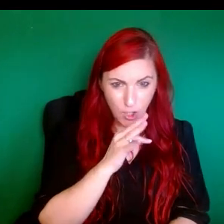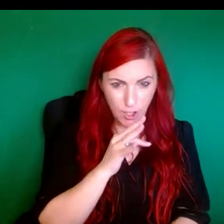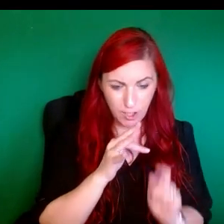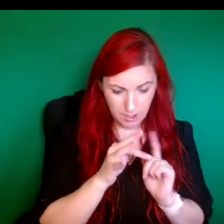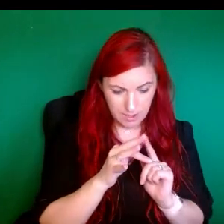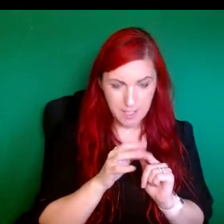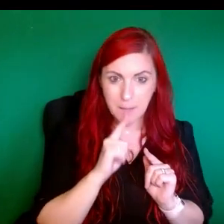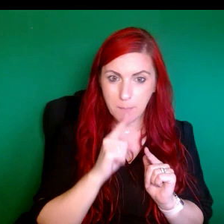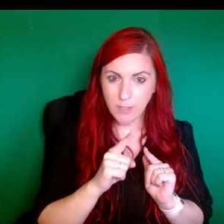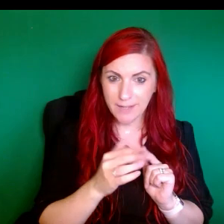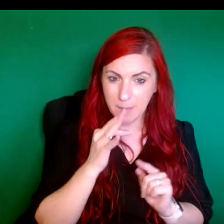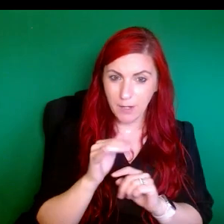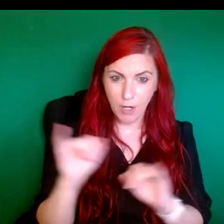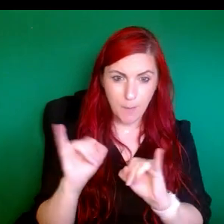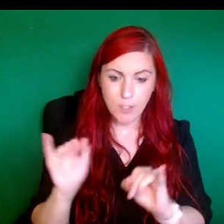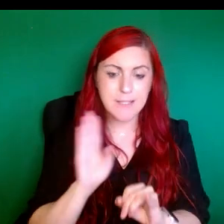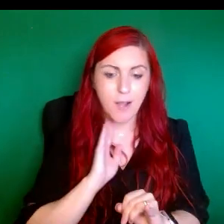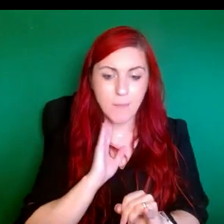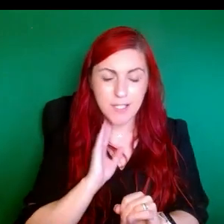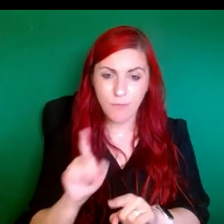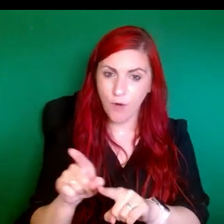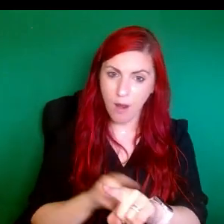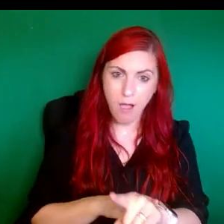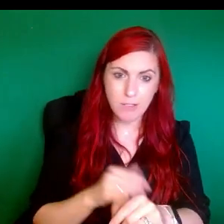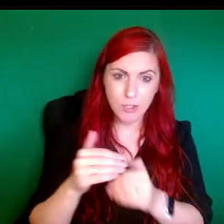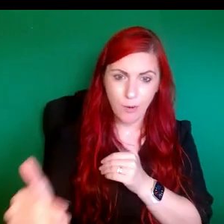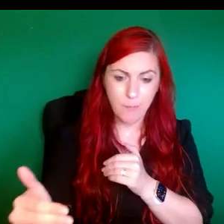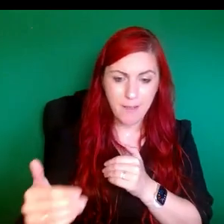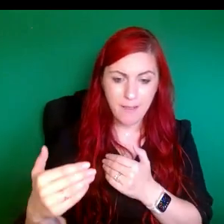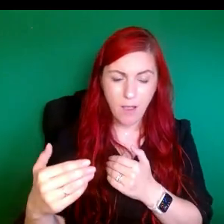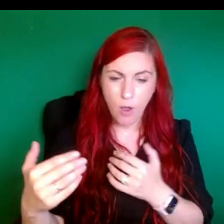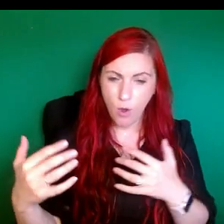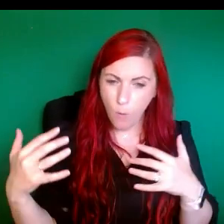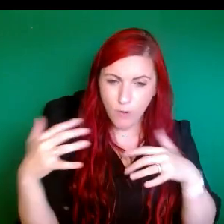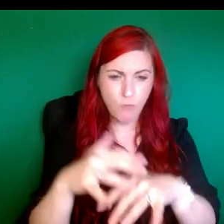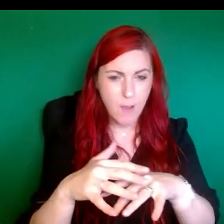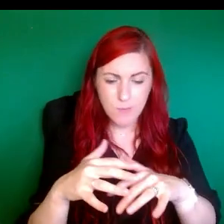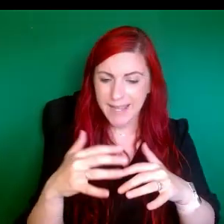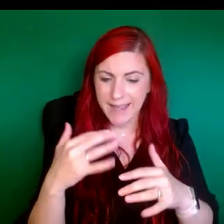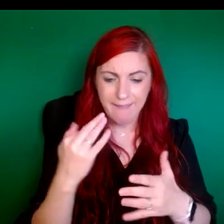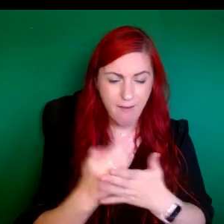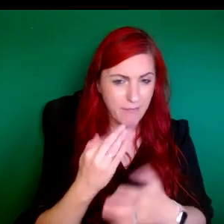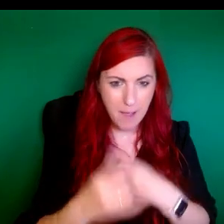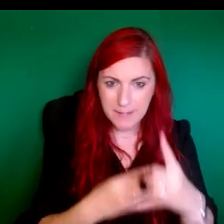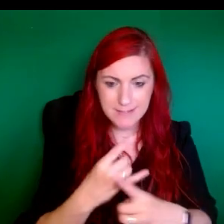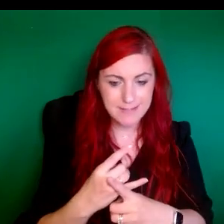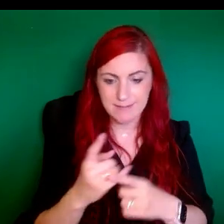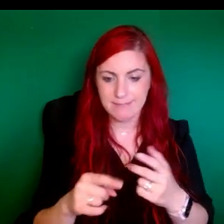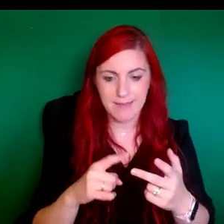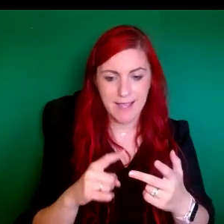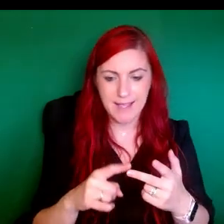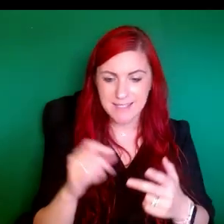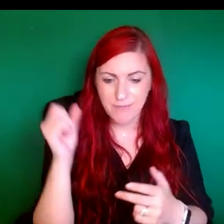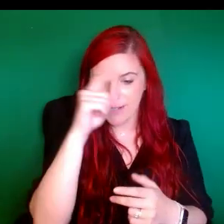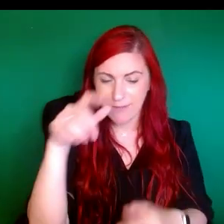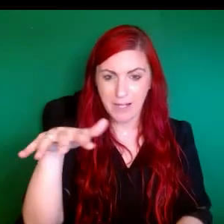long periods of time, they're in overcrowded situations quite frequently. It's a very difficult place to be, and